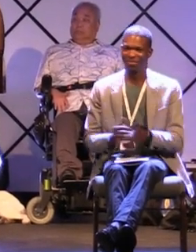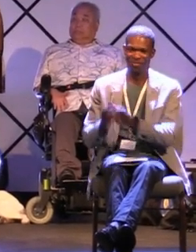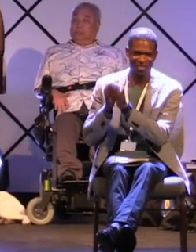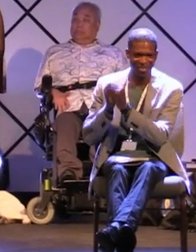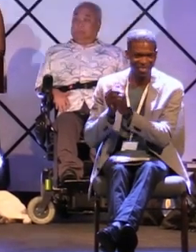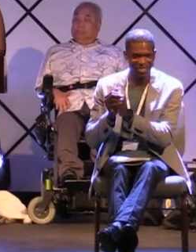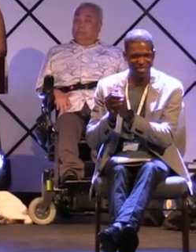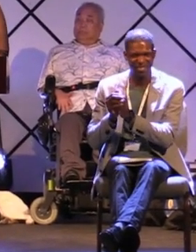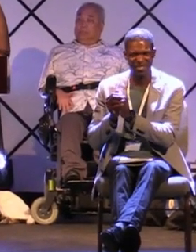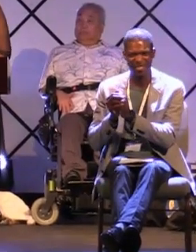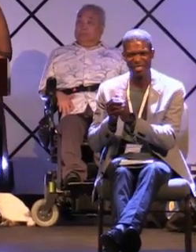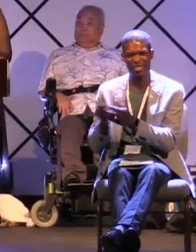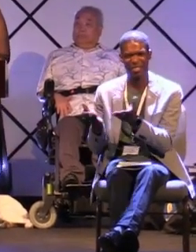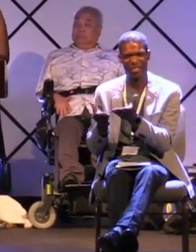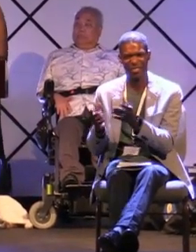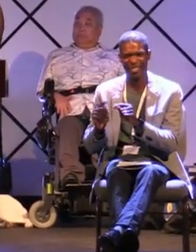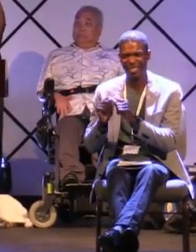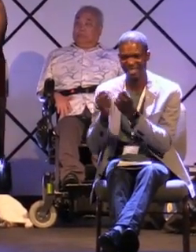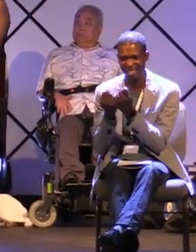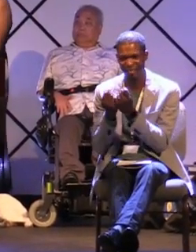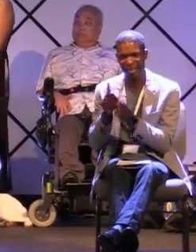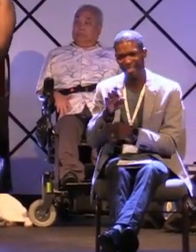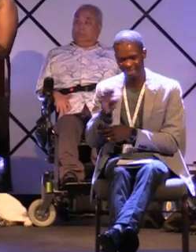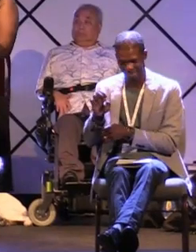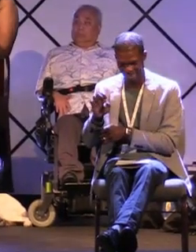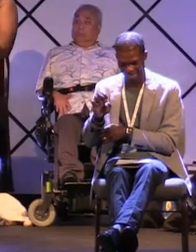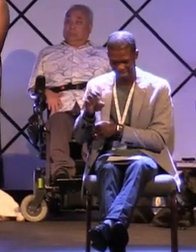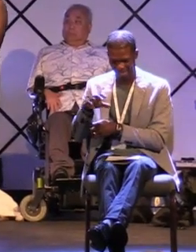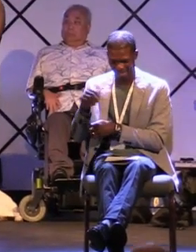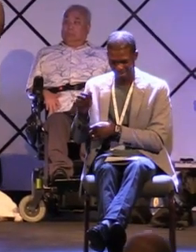Congratulations, service team, Lee and Hibiki.